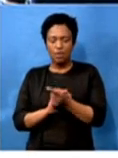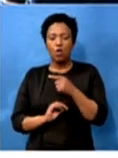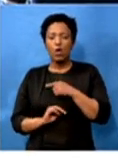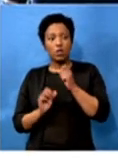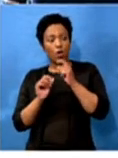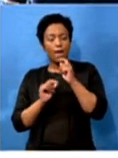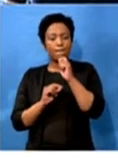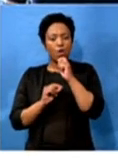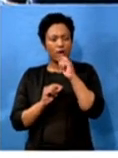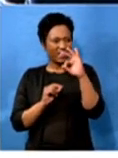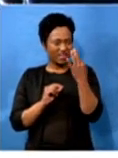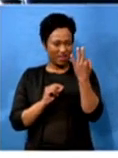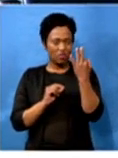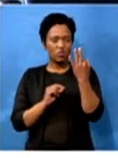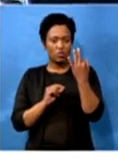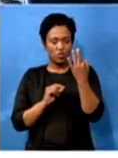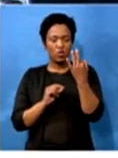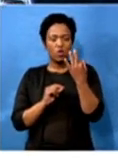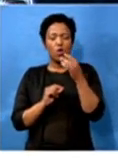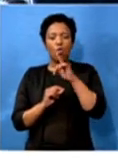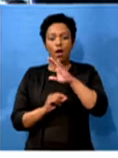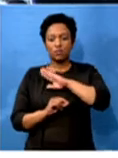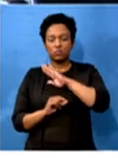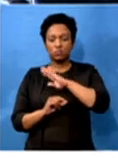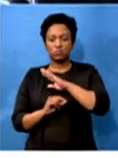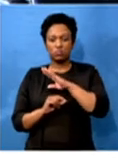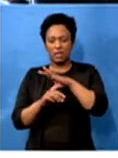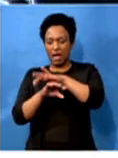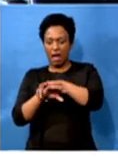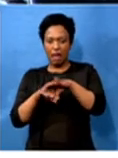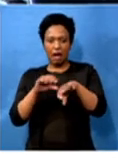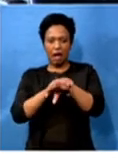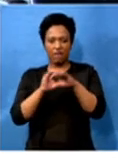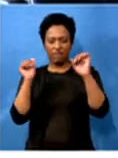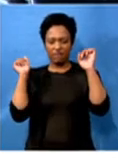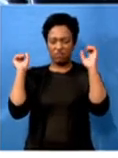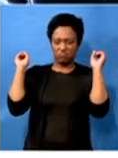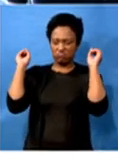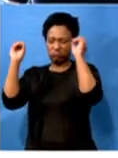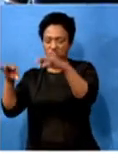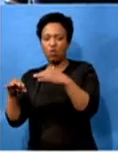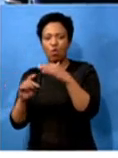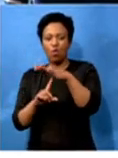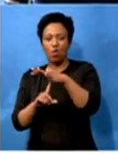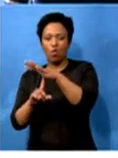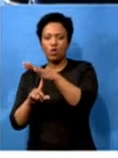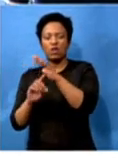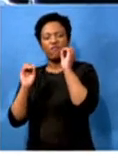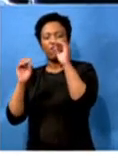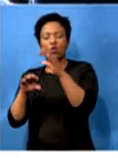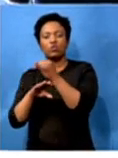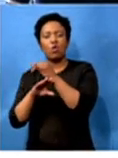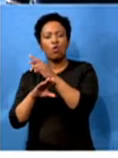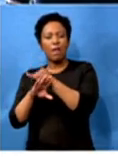morning, taken to a military Air Force base. They were handcuffed, thrown into a military aircraft, and then flown to Robben Island. None of them knew where